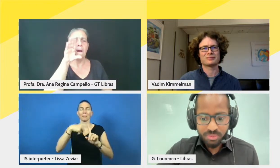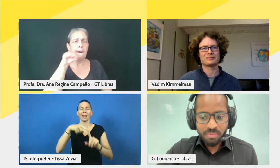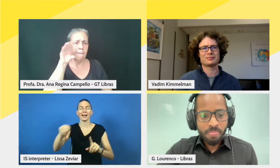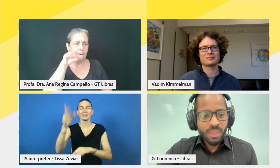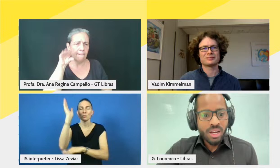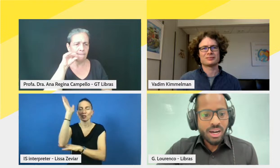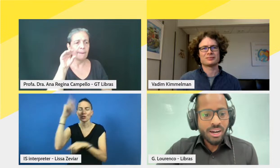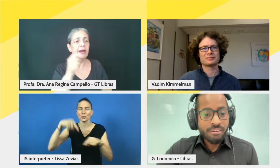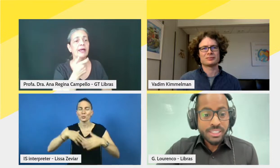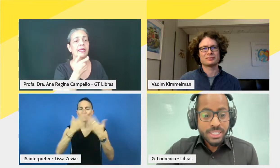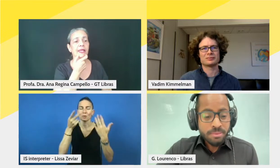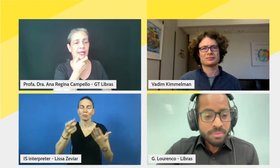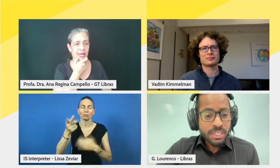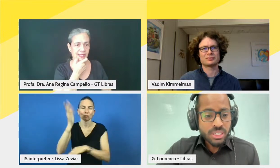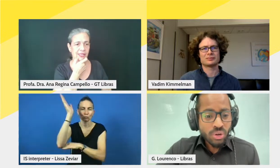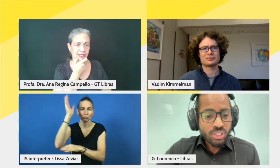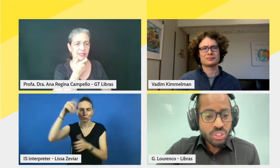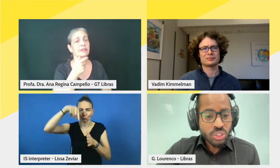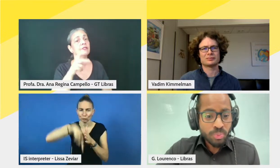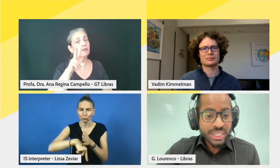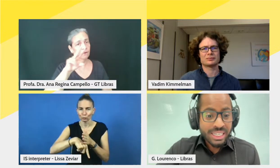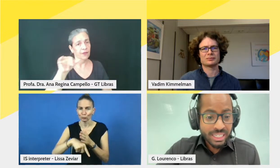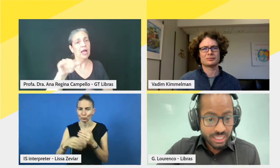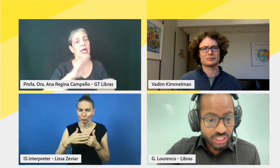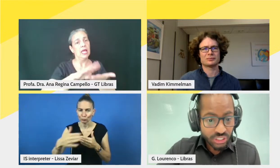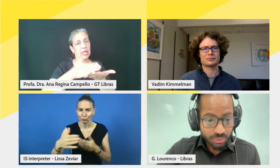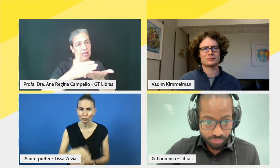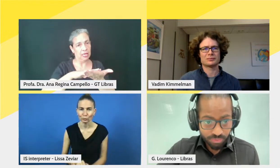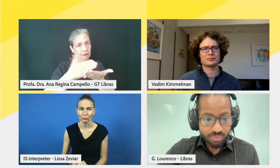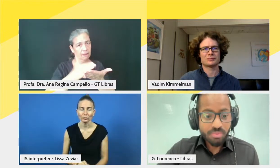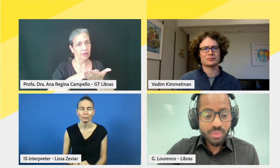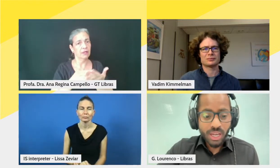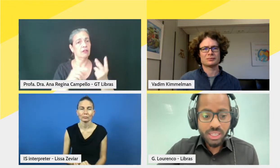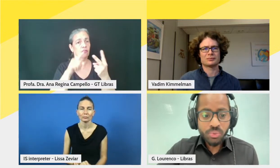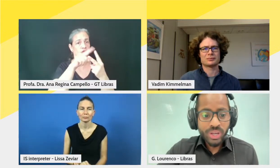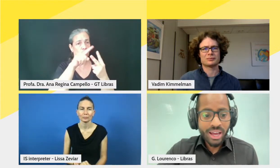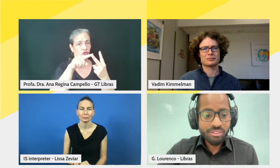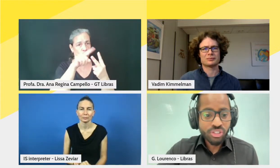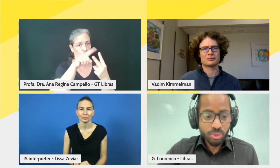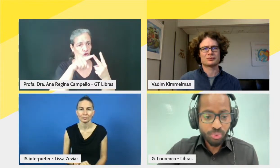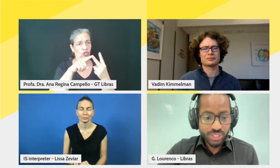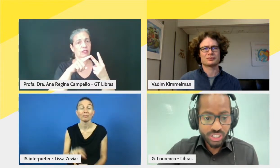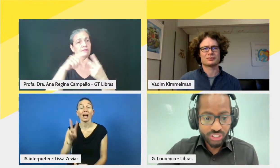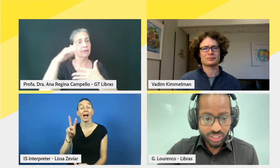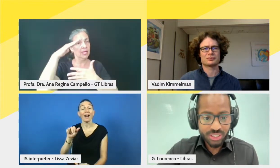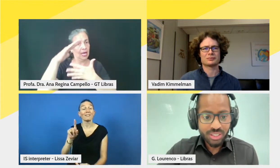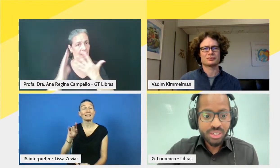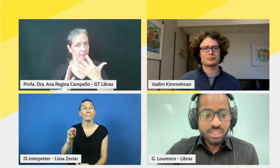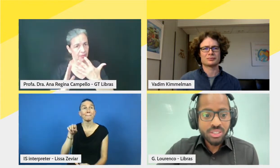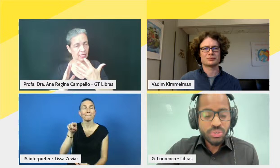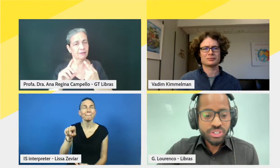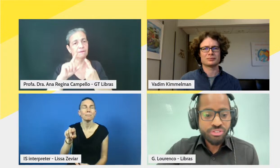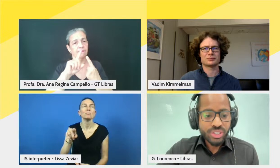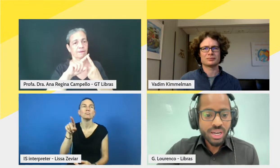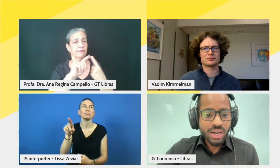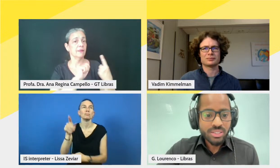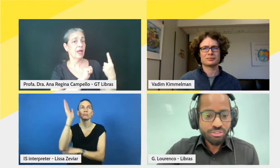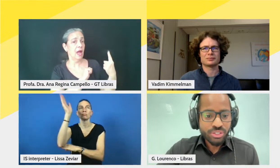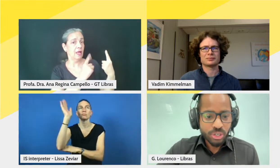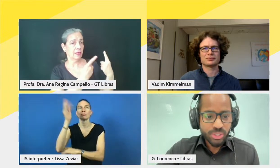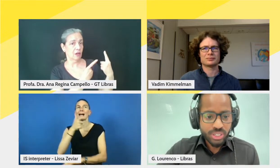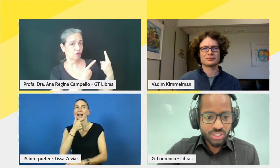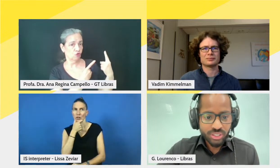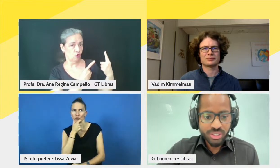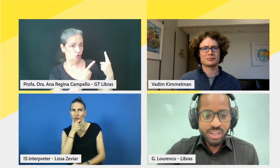presentation. Vadim is going to speak in English, and we have interpretation, two different kinds